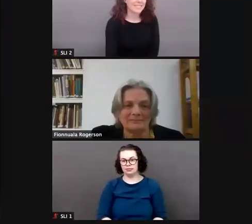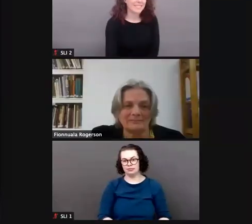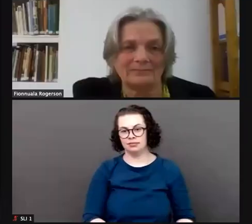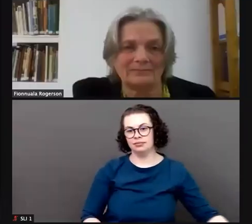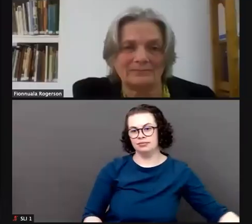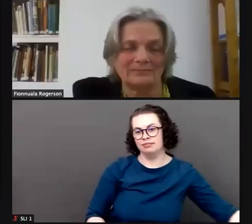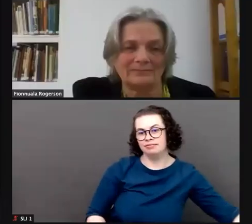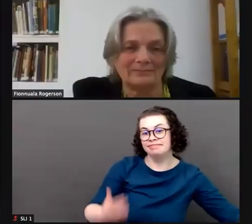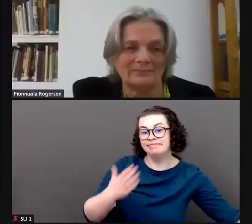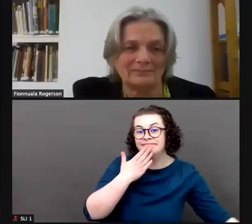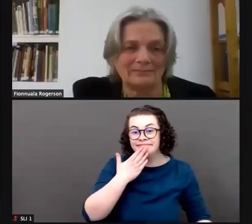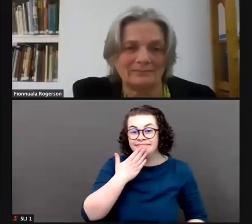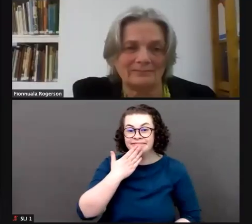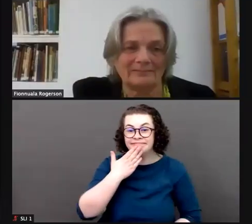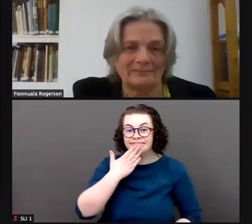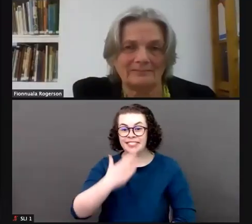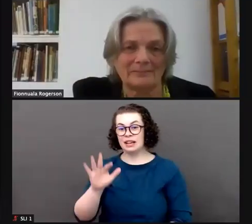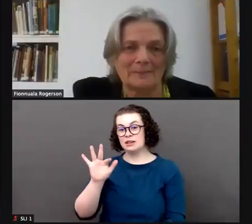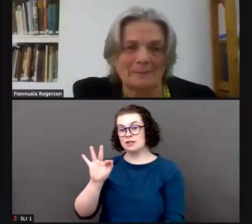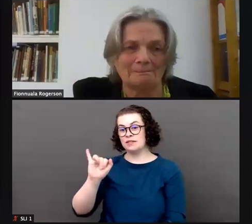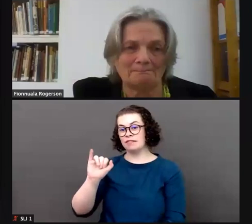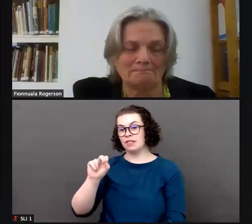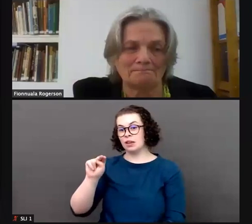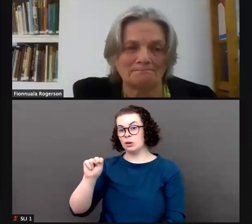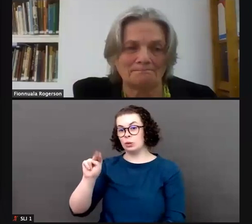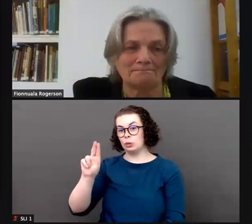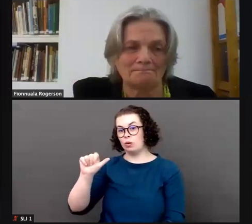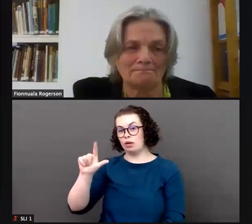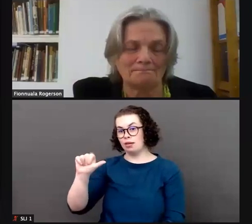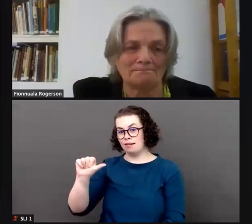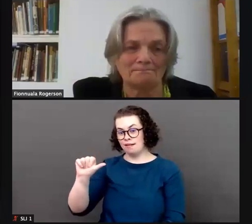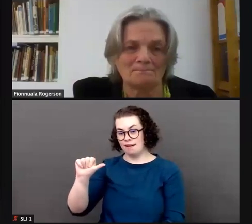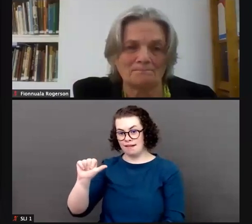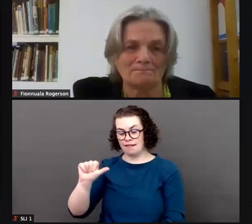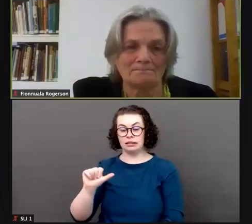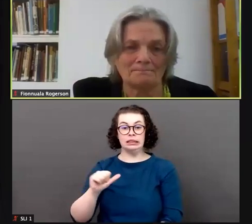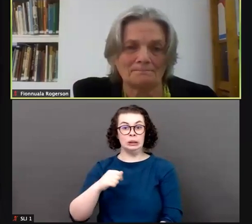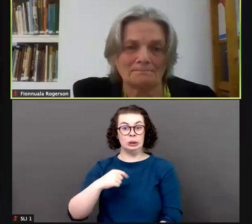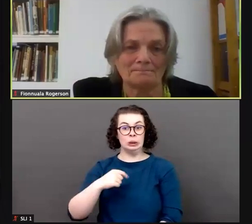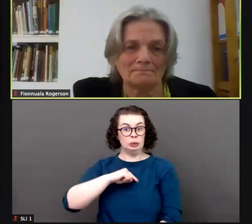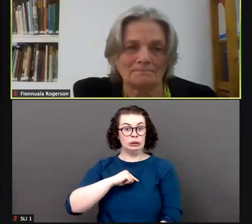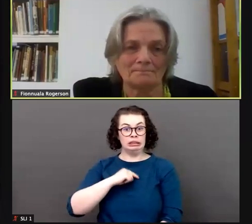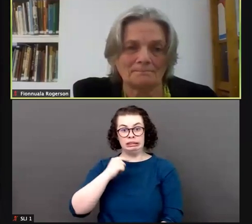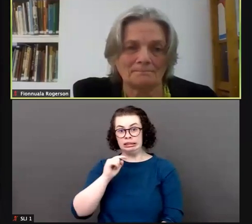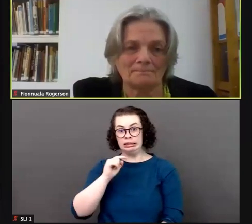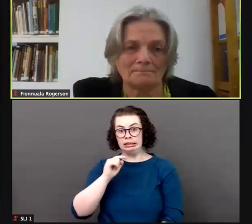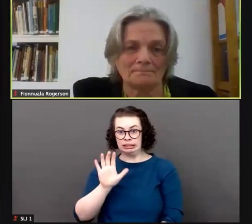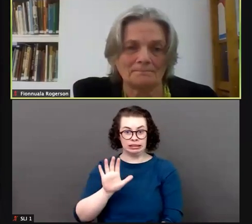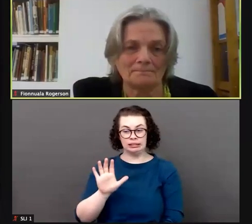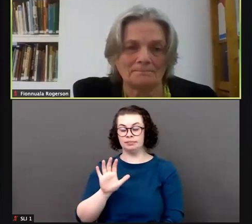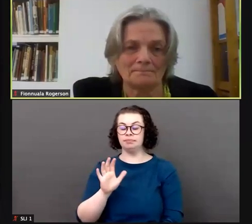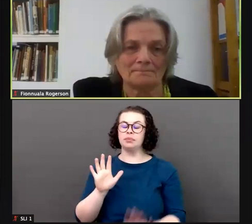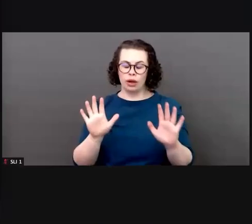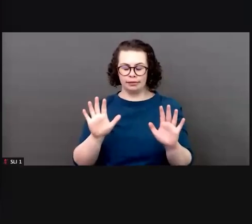Thank you very much, Fionnuala. We are trying, and as next speaker will be, well, first